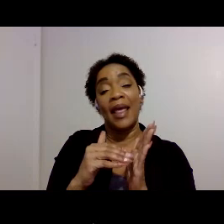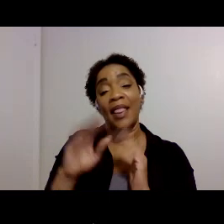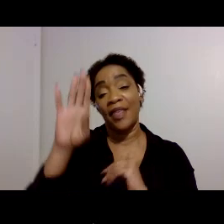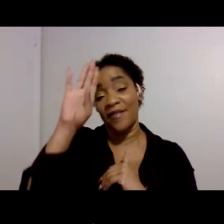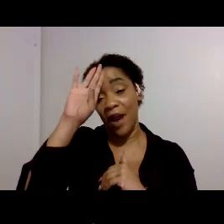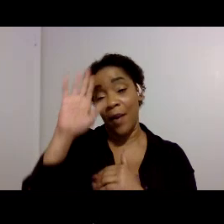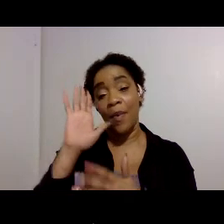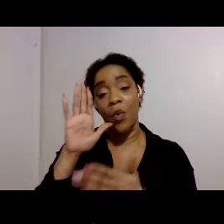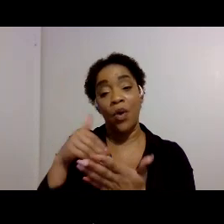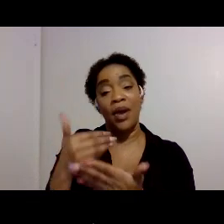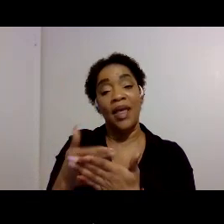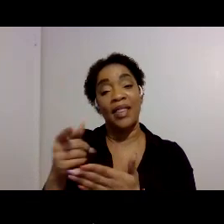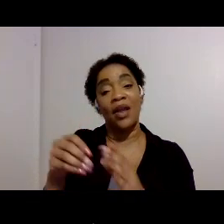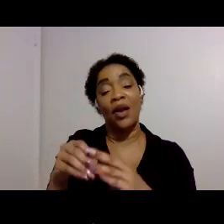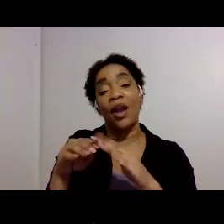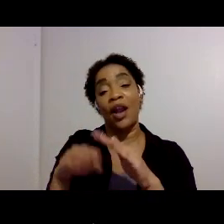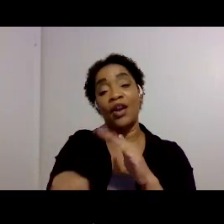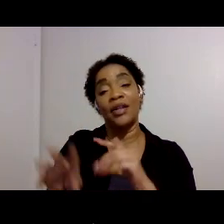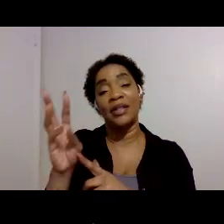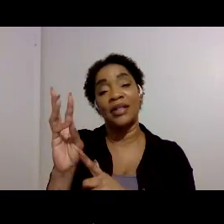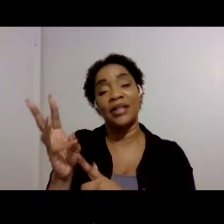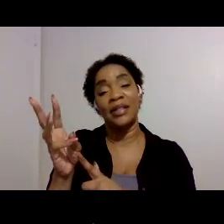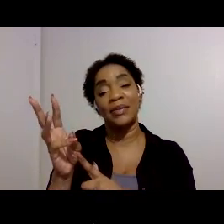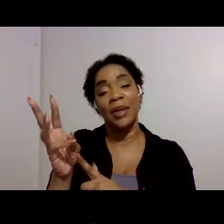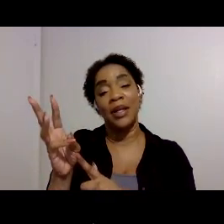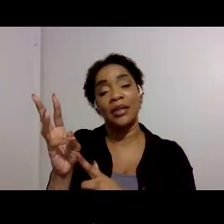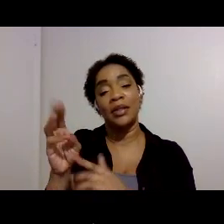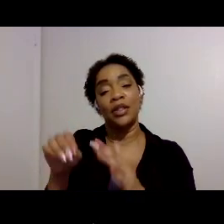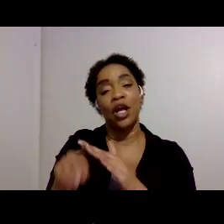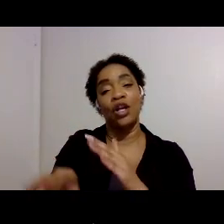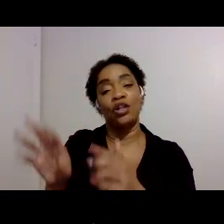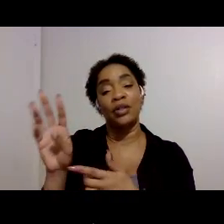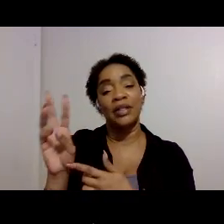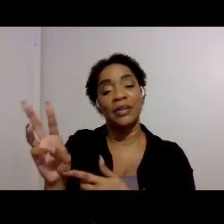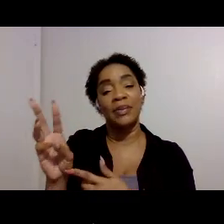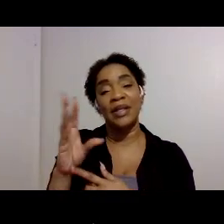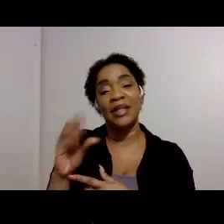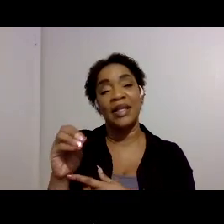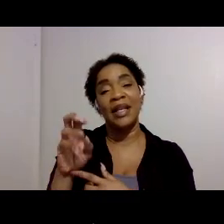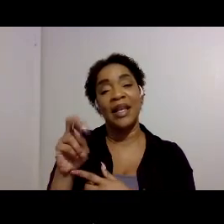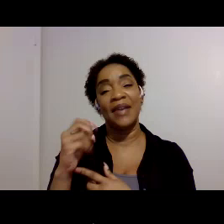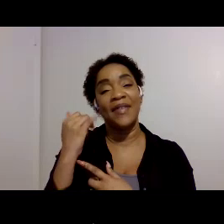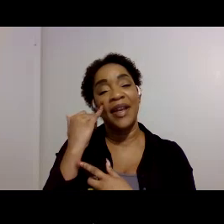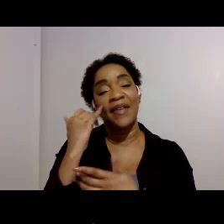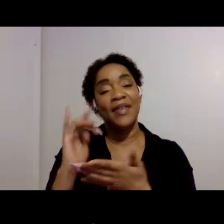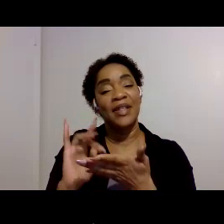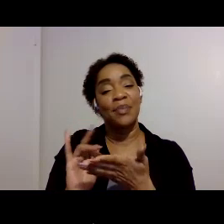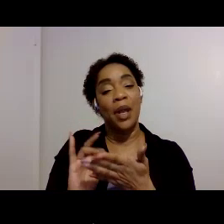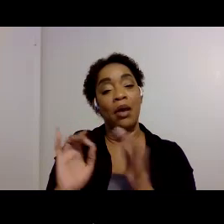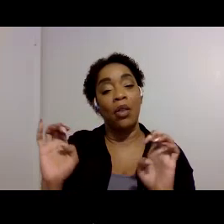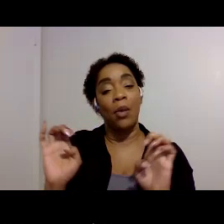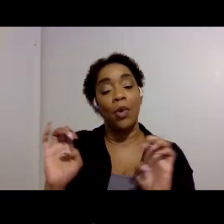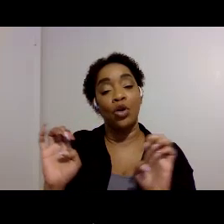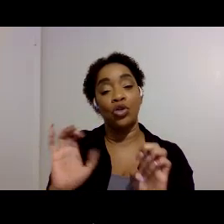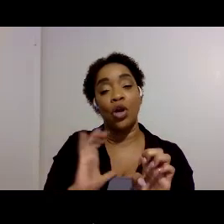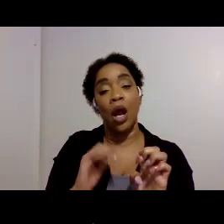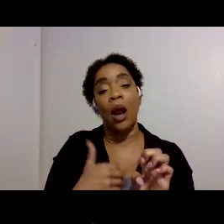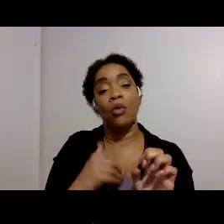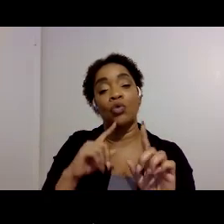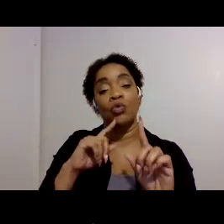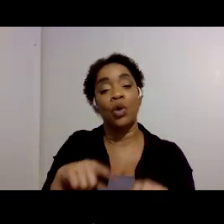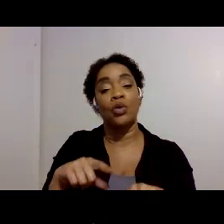under 6 minutes. Our fire response is under 6 minutes. And even if there's a medical emergency, our response time is 7 minutes